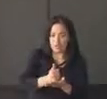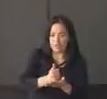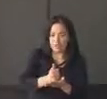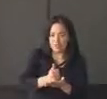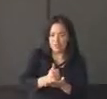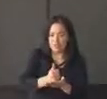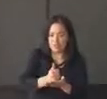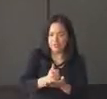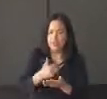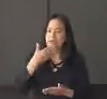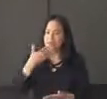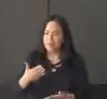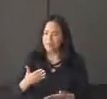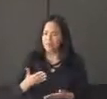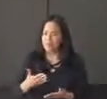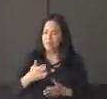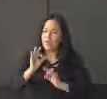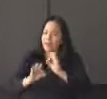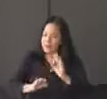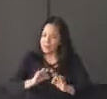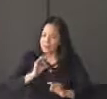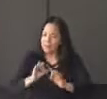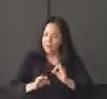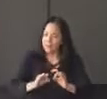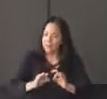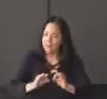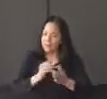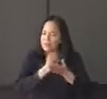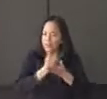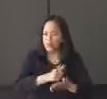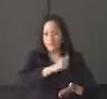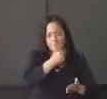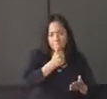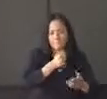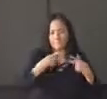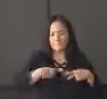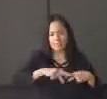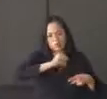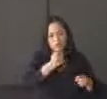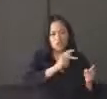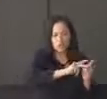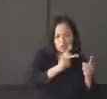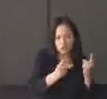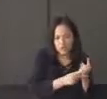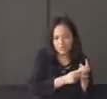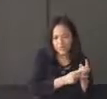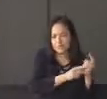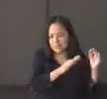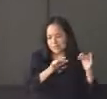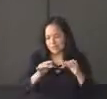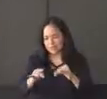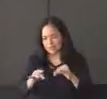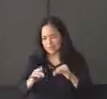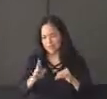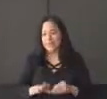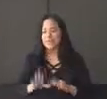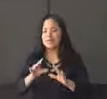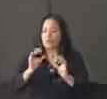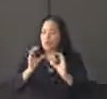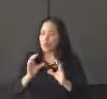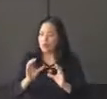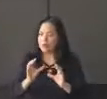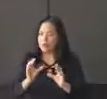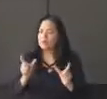topic, in fact, there are three big moments in the phenomenon of migration